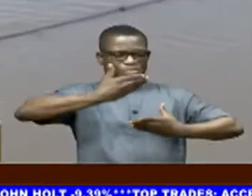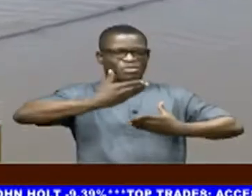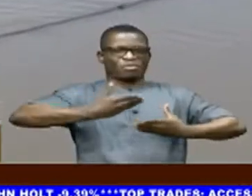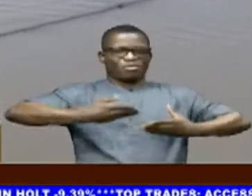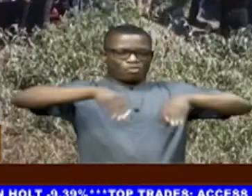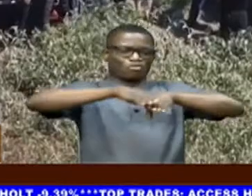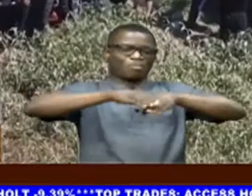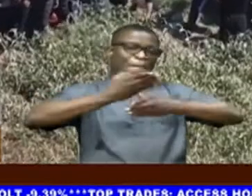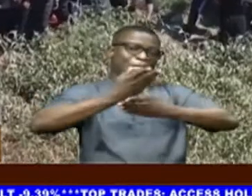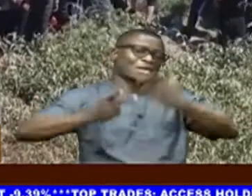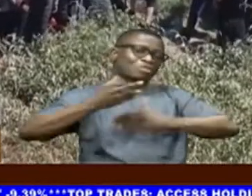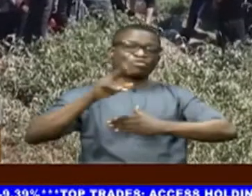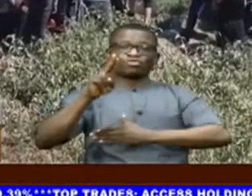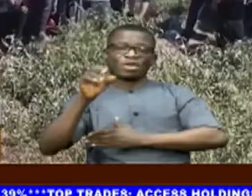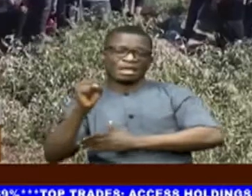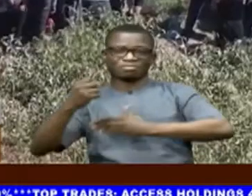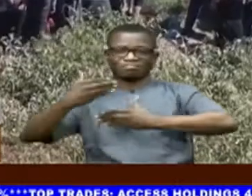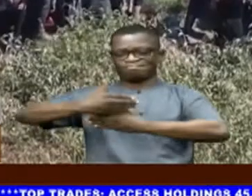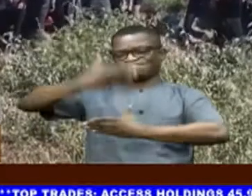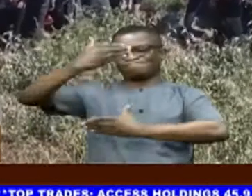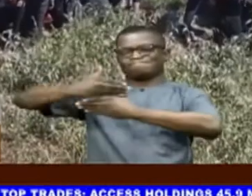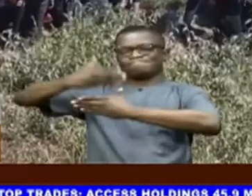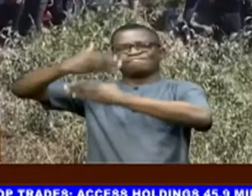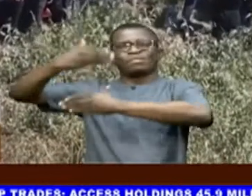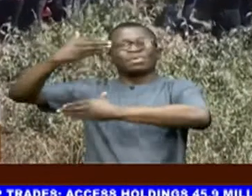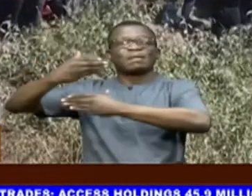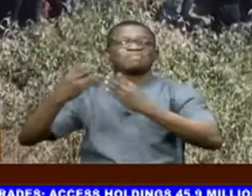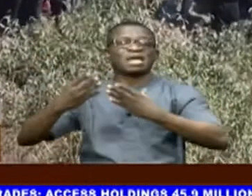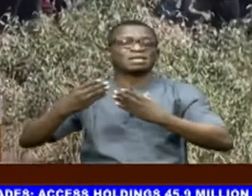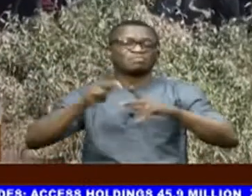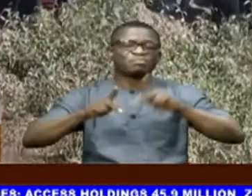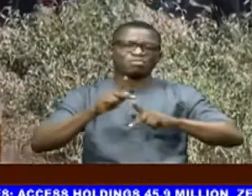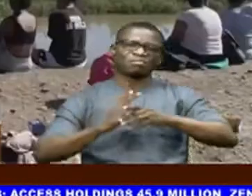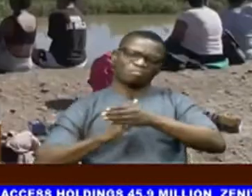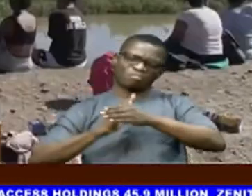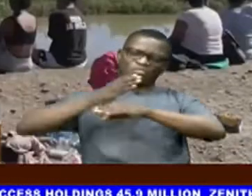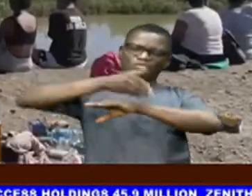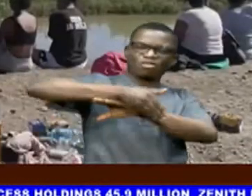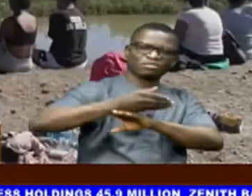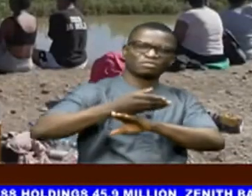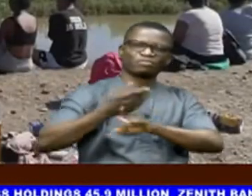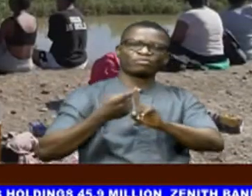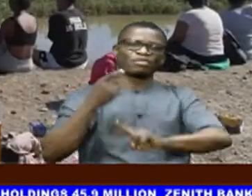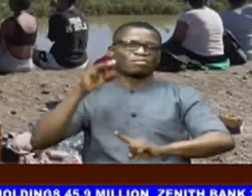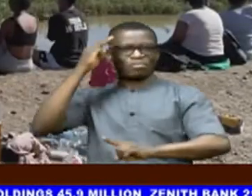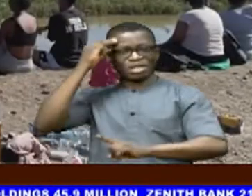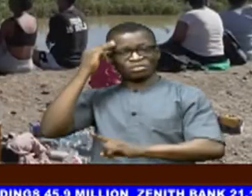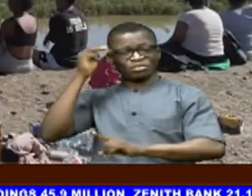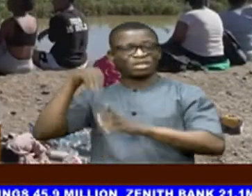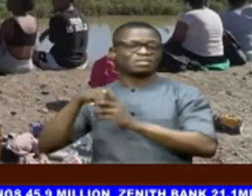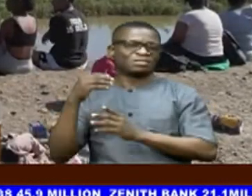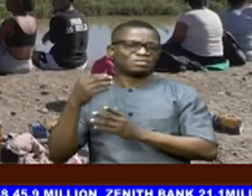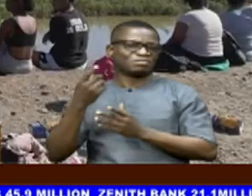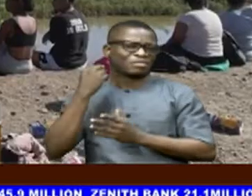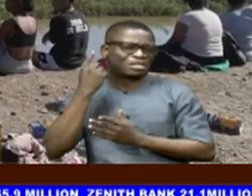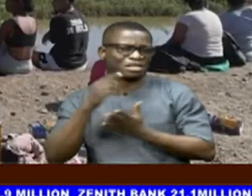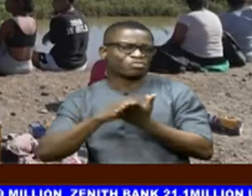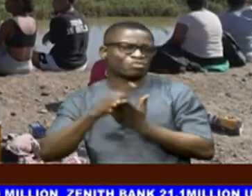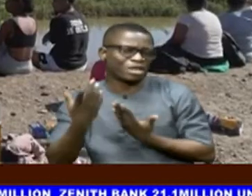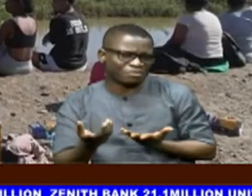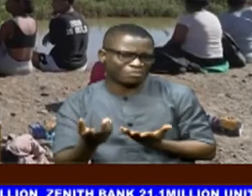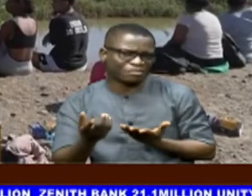side. A large number of migrants have been crossing into the United States from Mexico in recent weeks, piling pressure on the